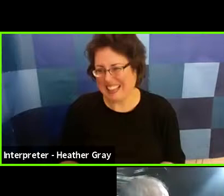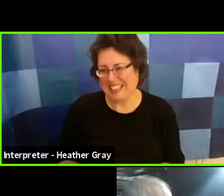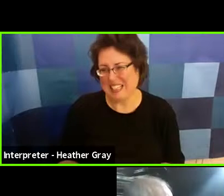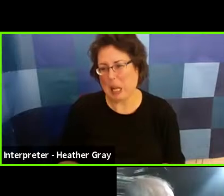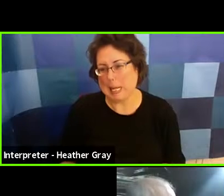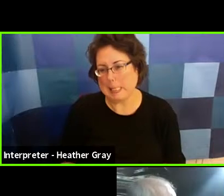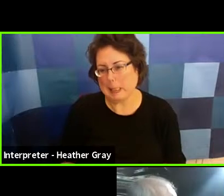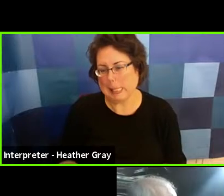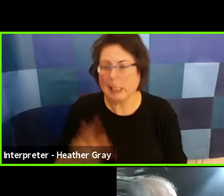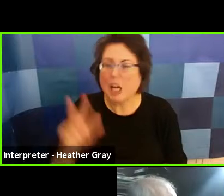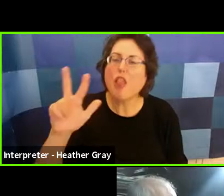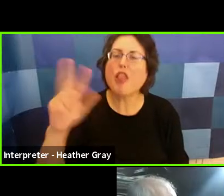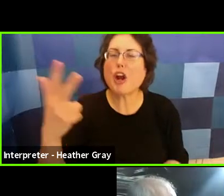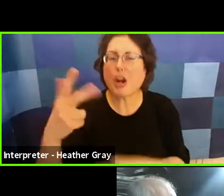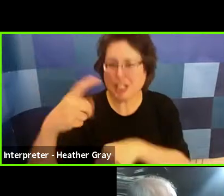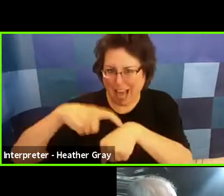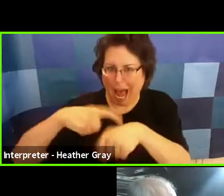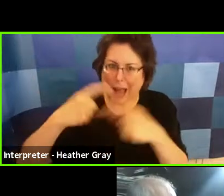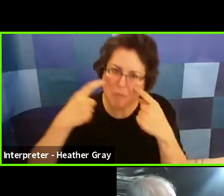Third time is the charm, right?